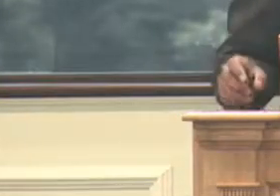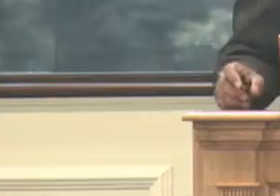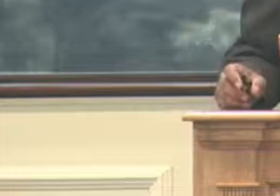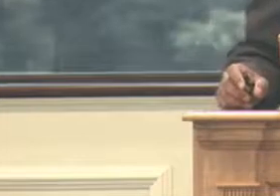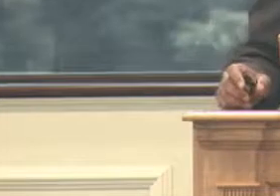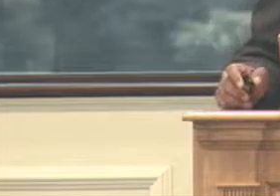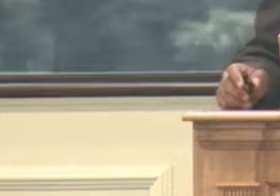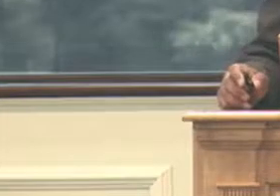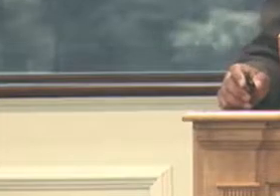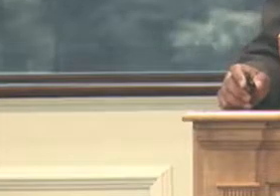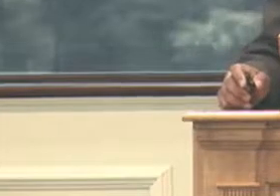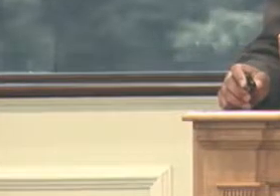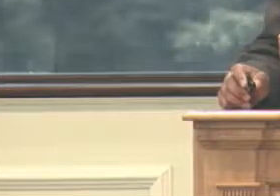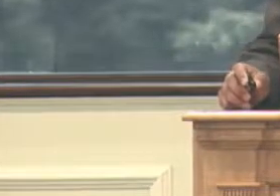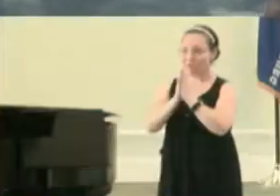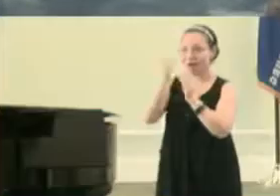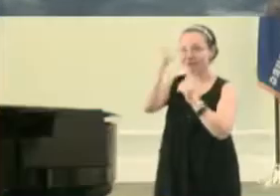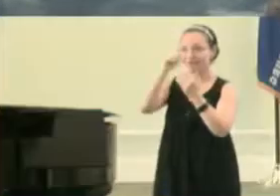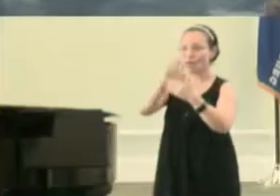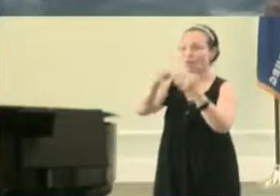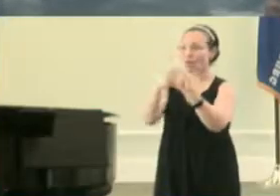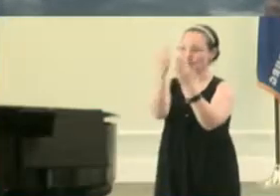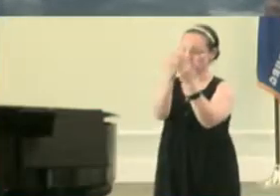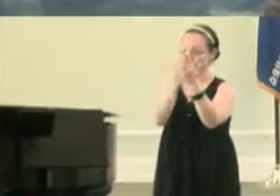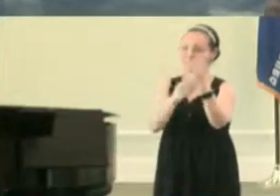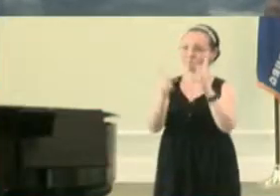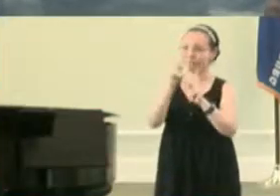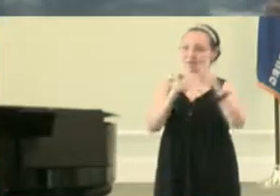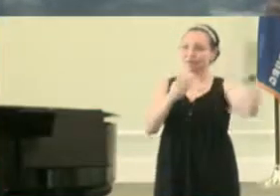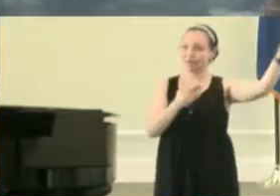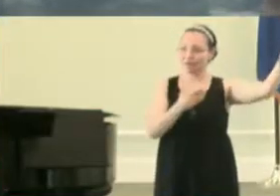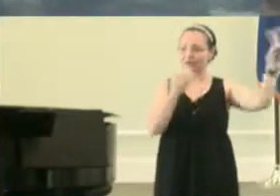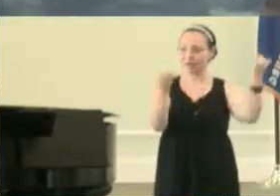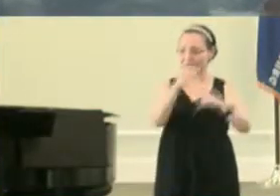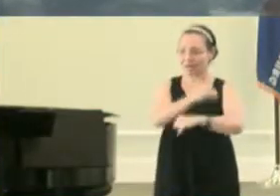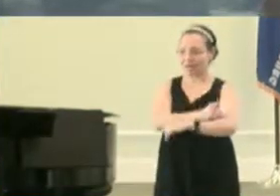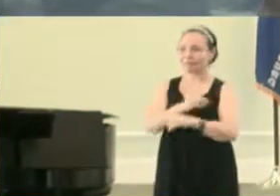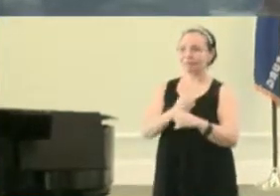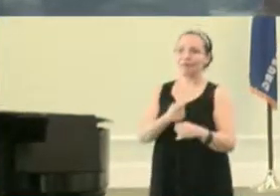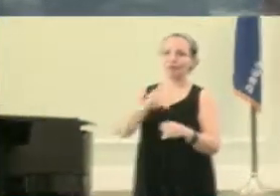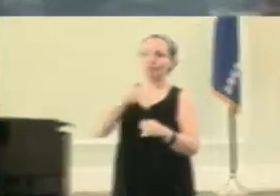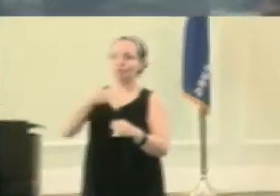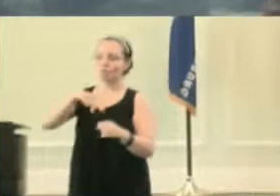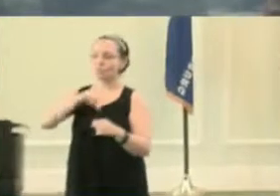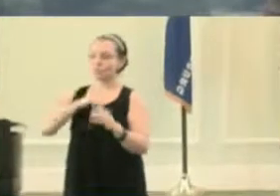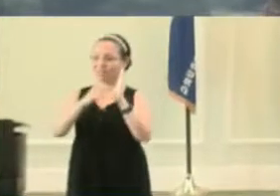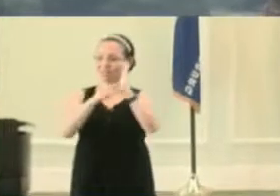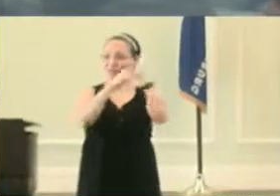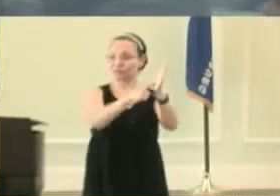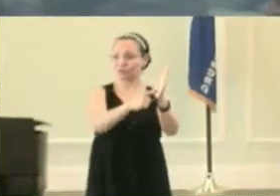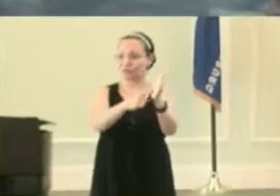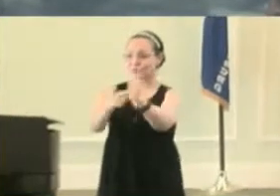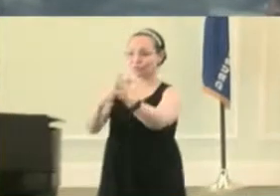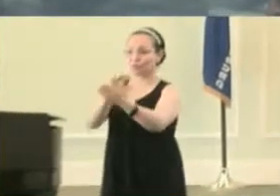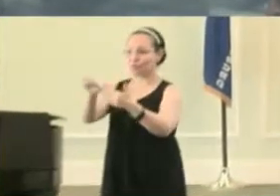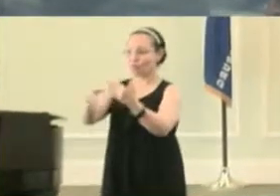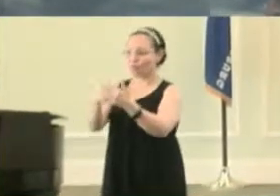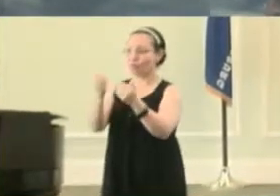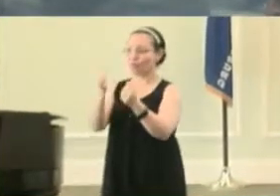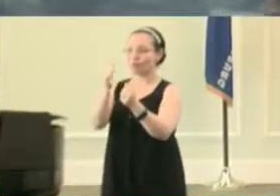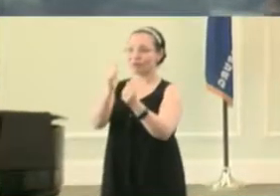pray for the individuals that you see up on the screen. I know we show it every weekend,